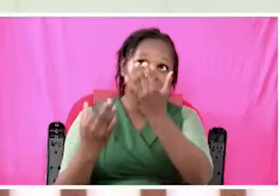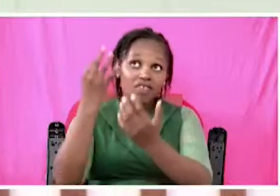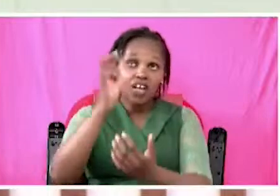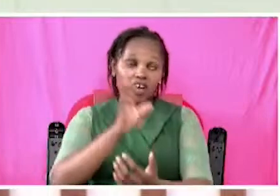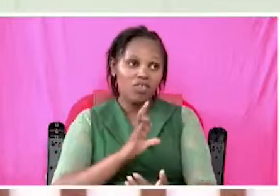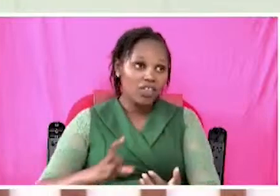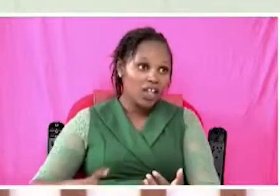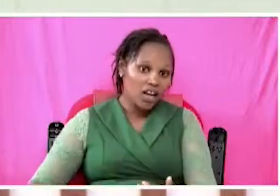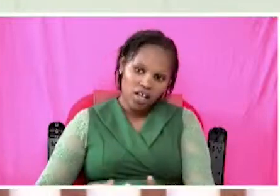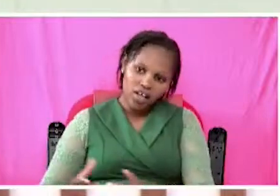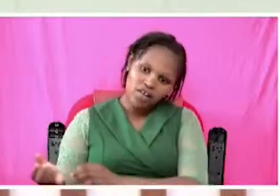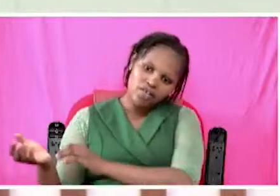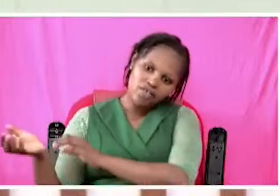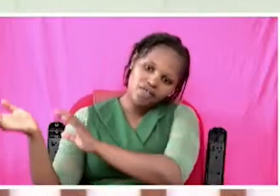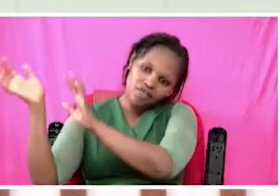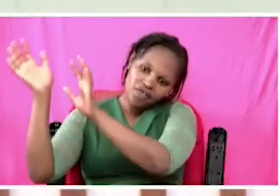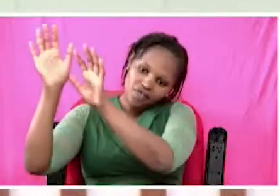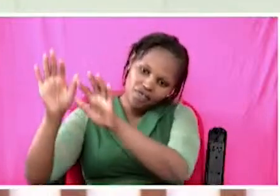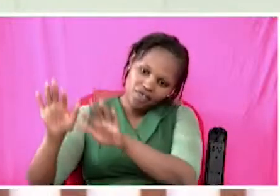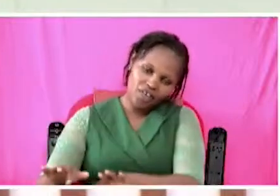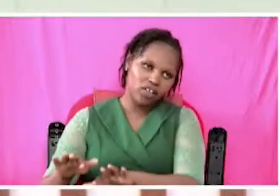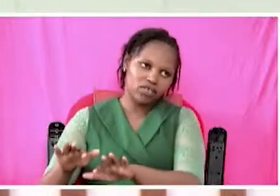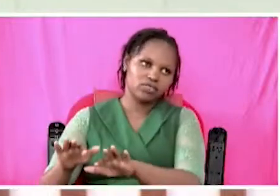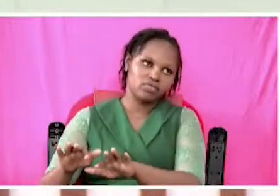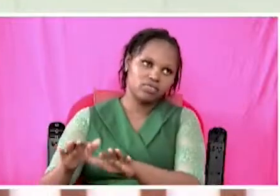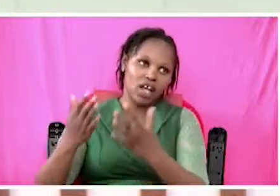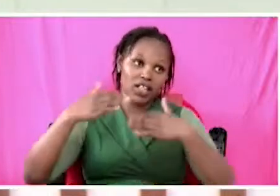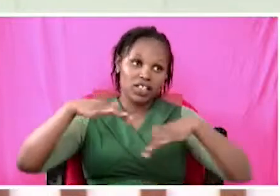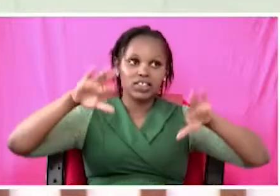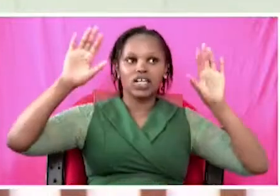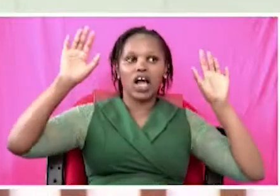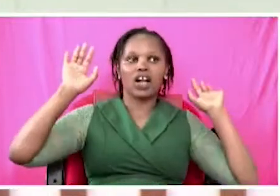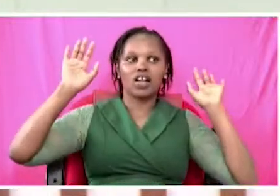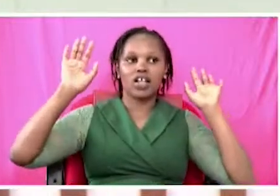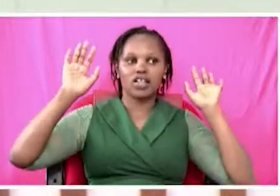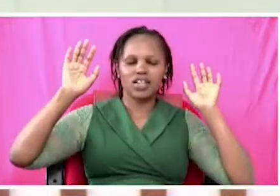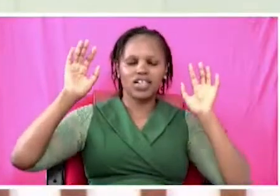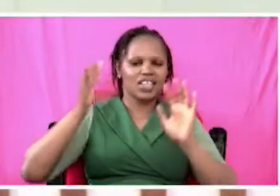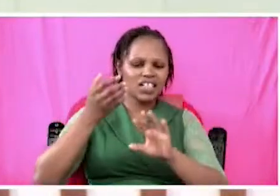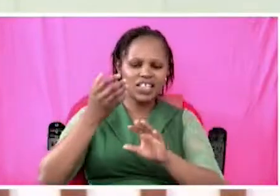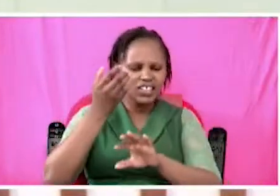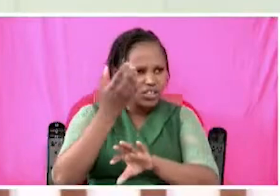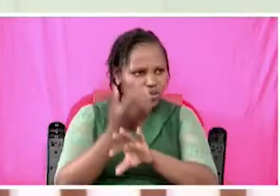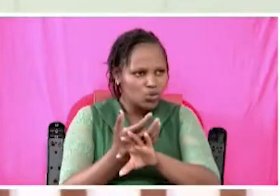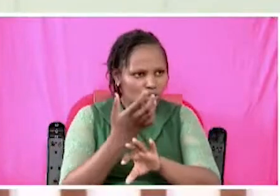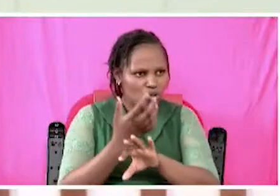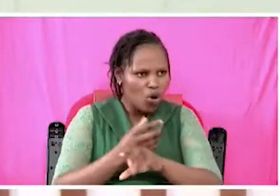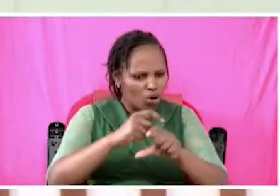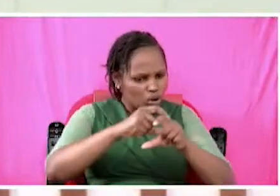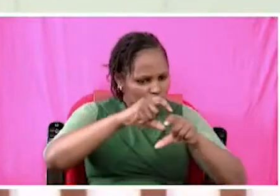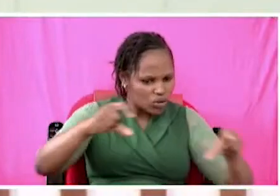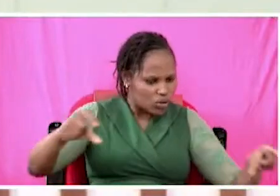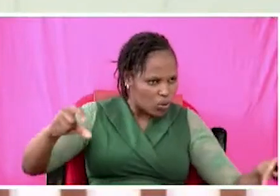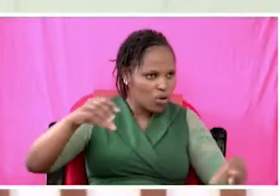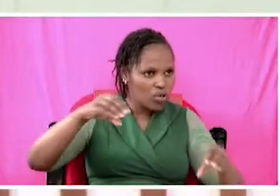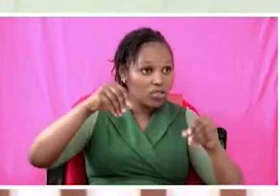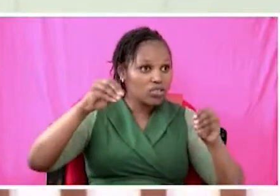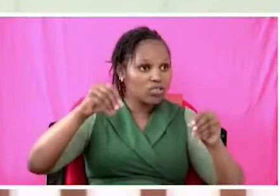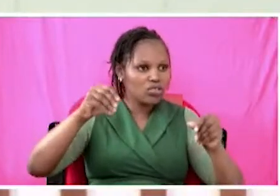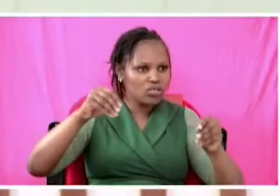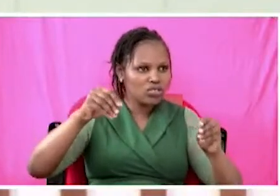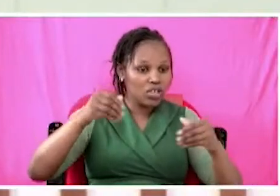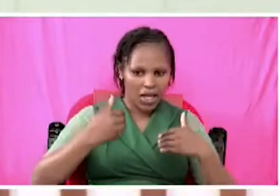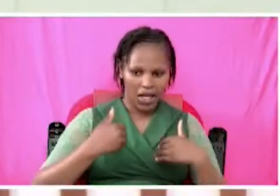and burned up the sacrifice, the wood, the stones, and the soil, and also licked up the water in the